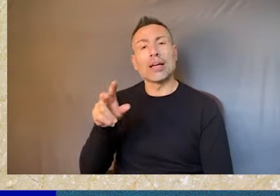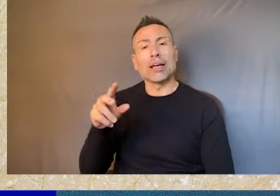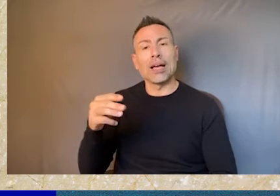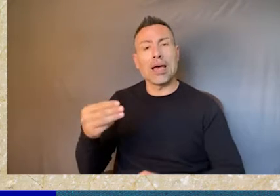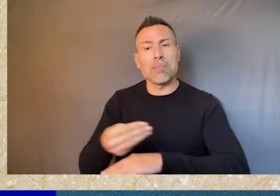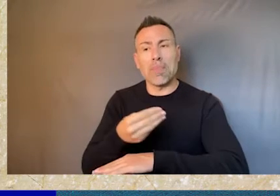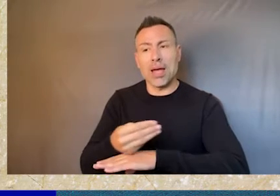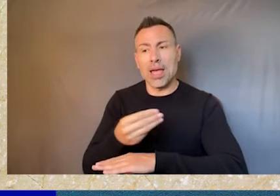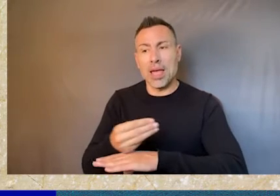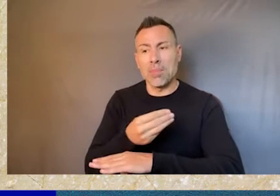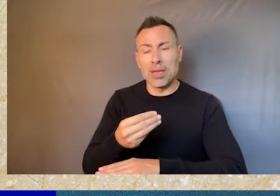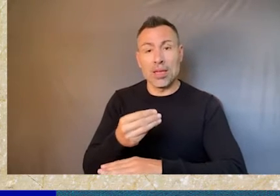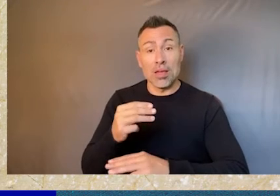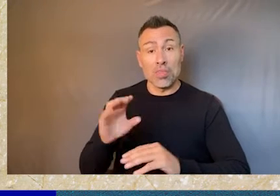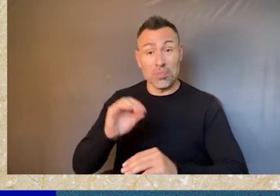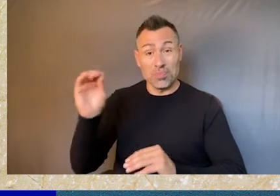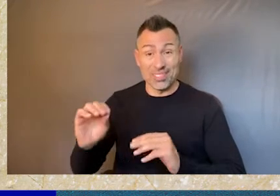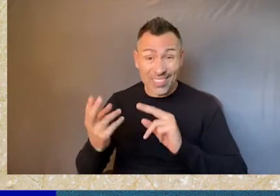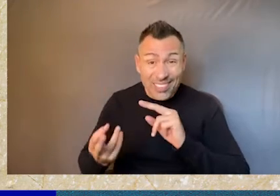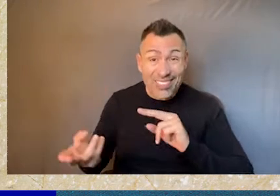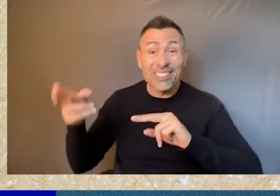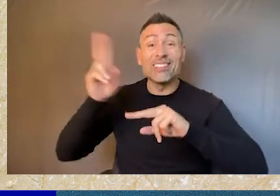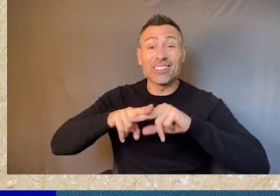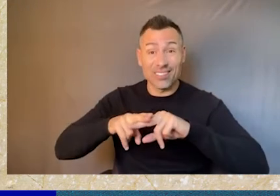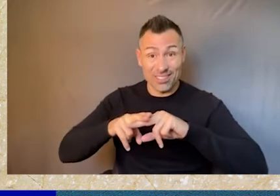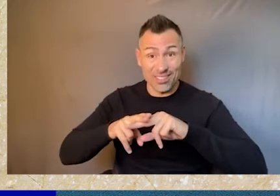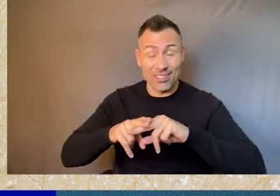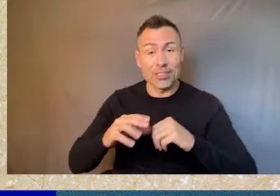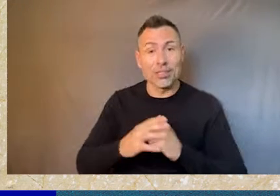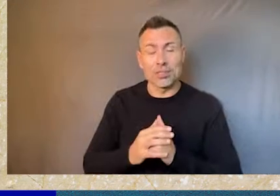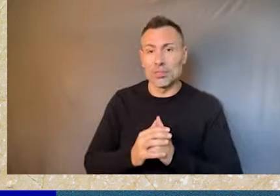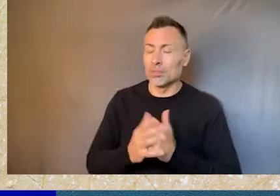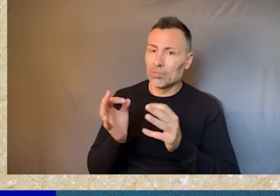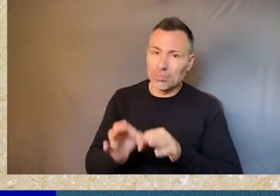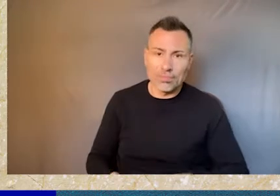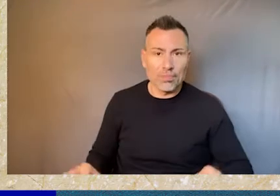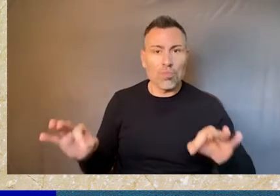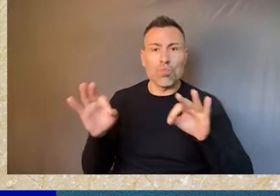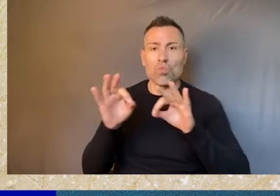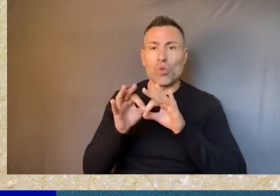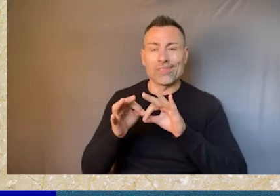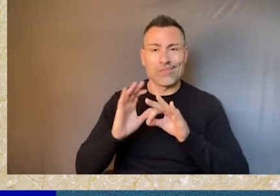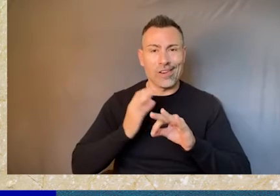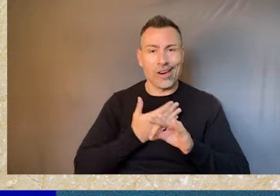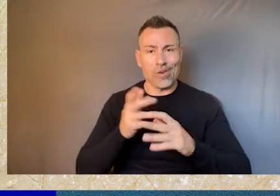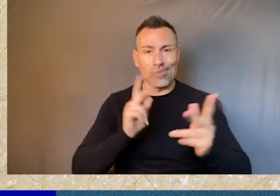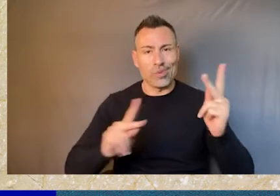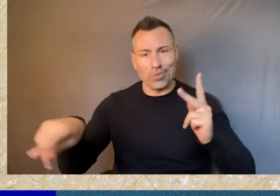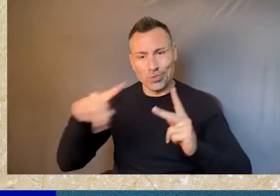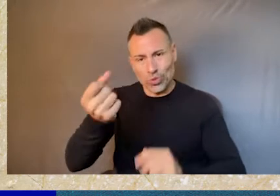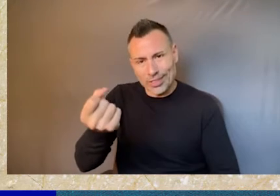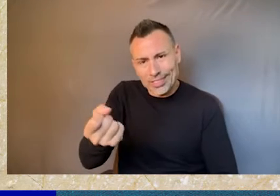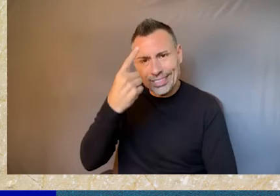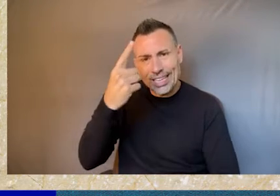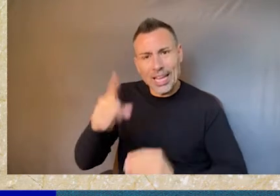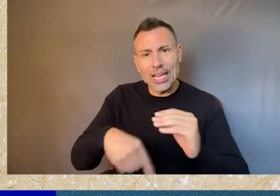with disabilities increase. So it's really, really important to inform our community about disabilities and accessibility,